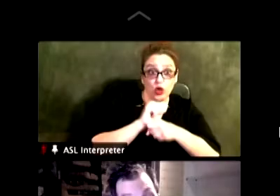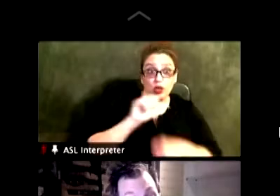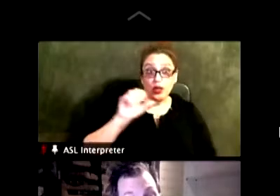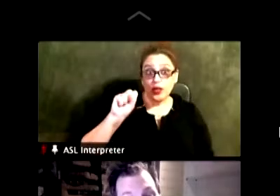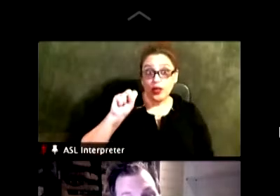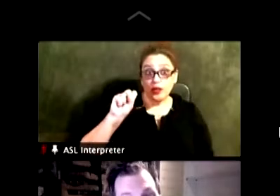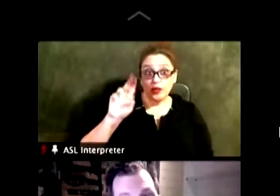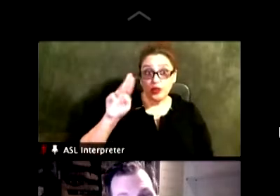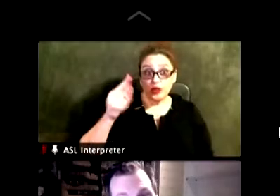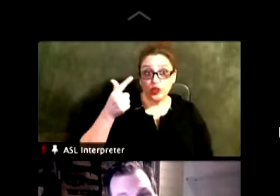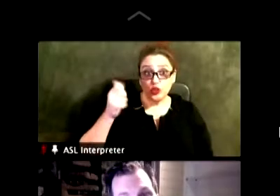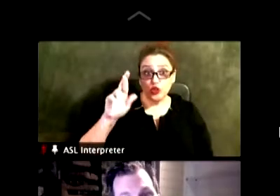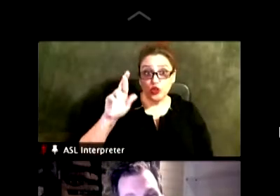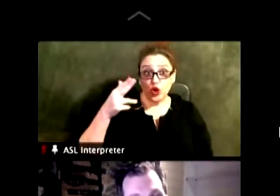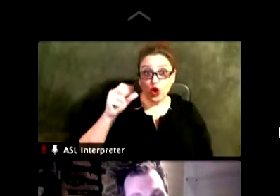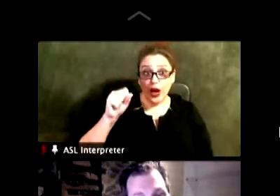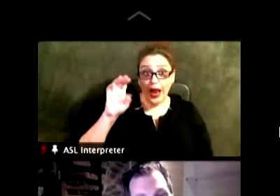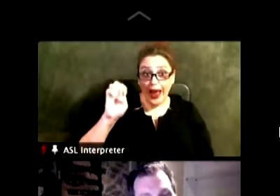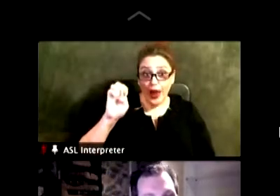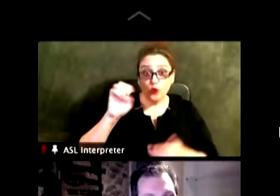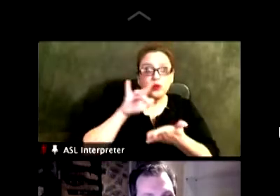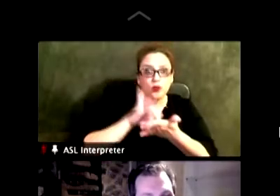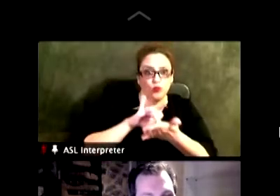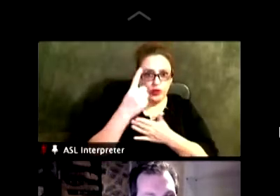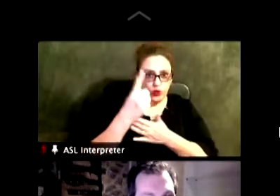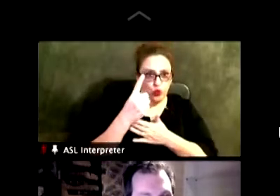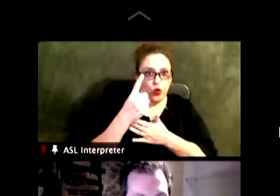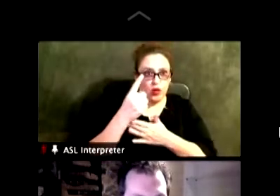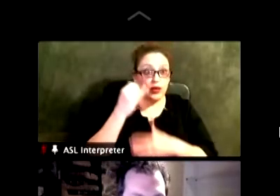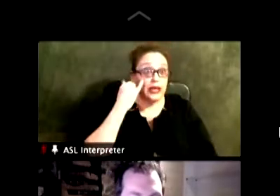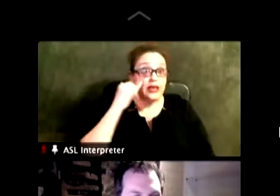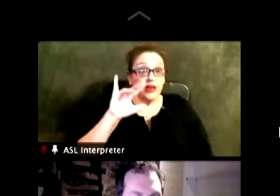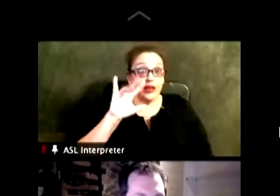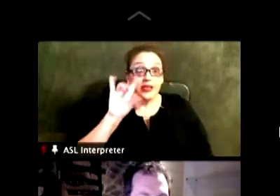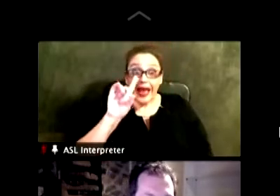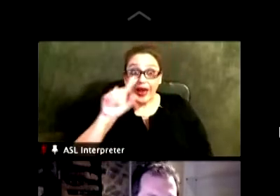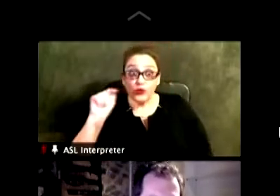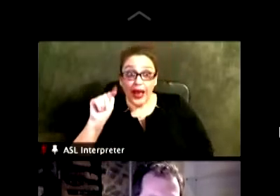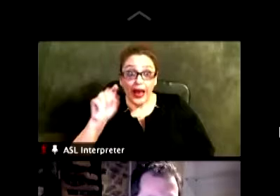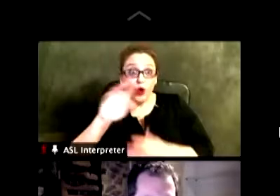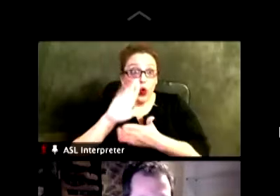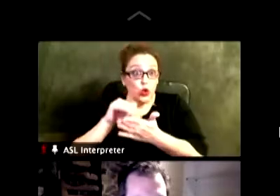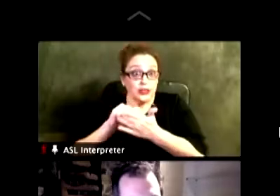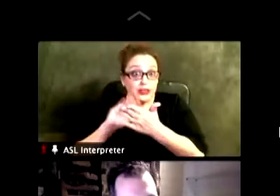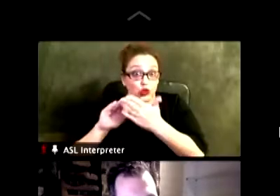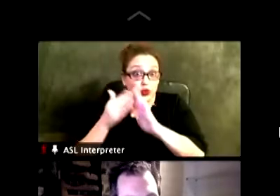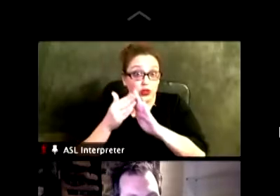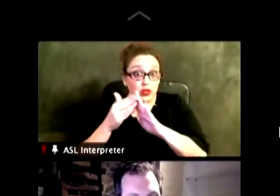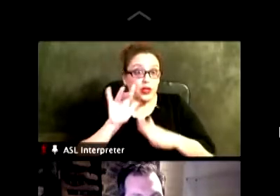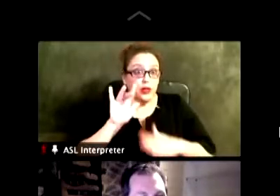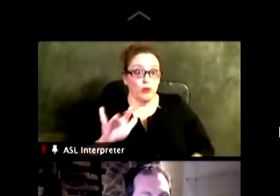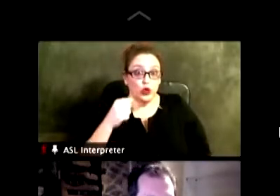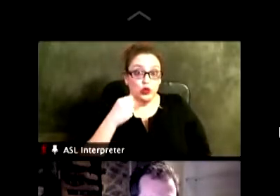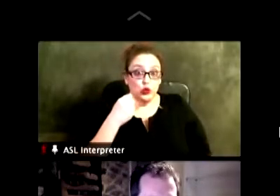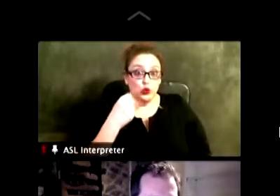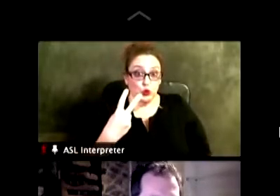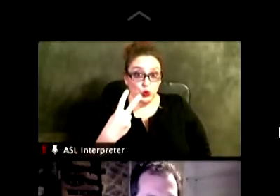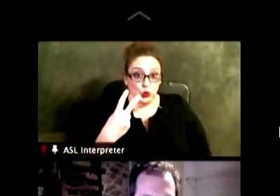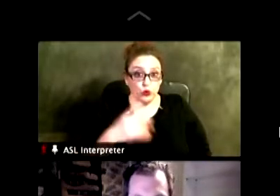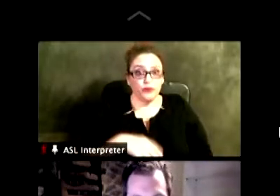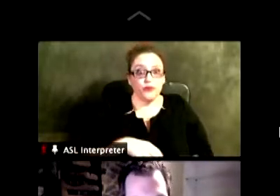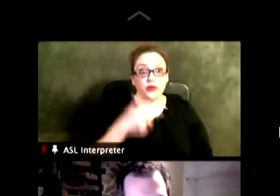on the phone. If you live or work in downtown or Central City, you'll press two. And if you're in Glendale or Poplar